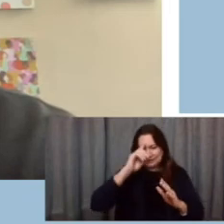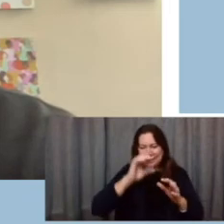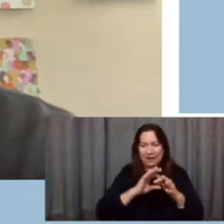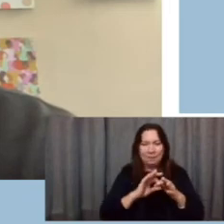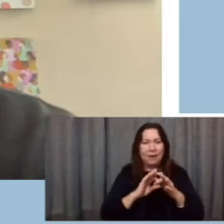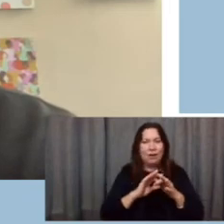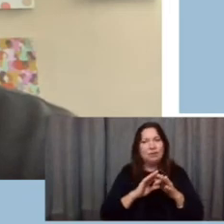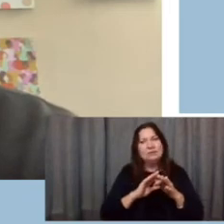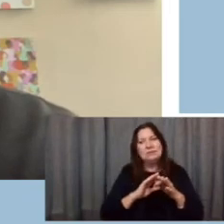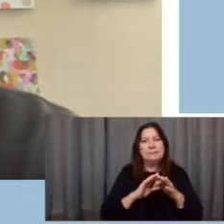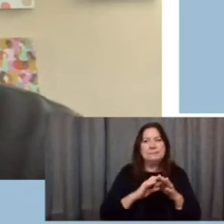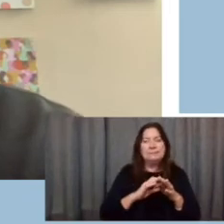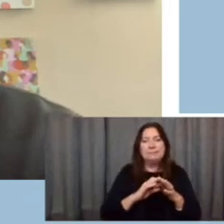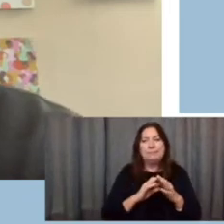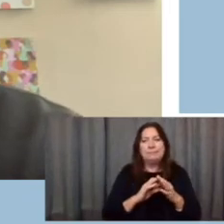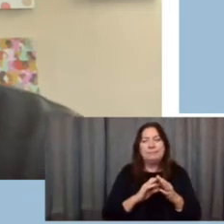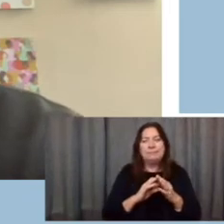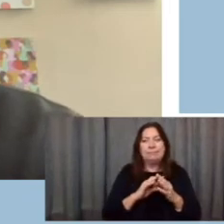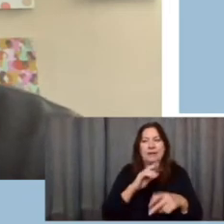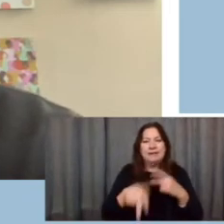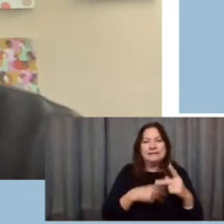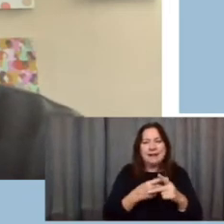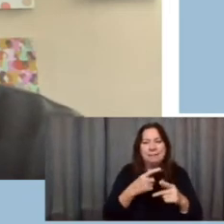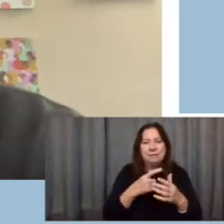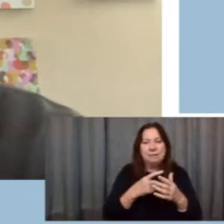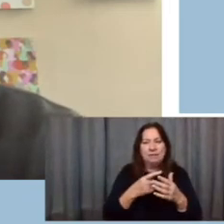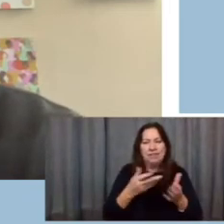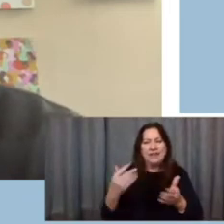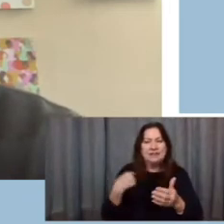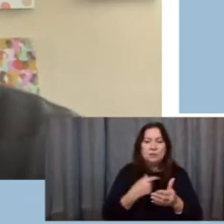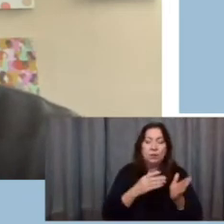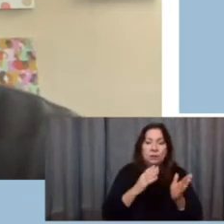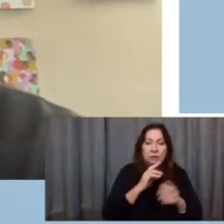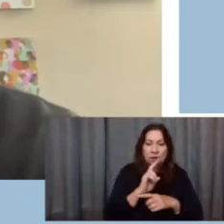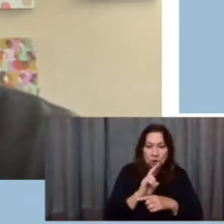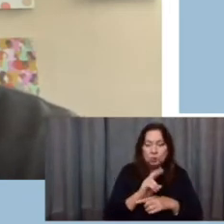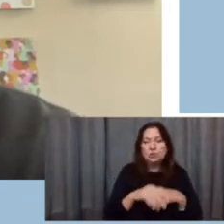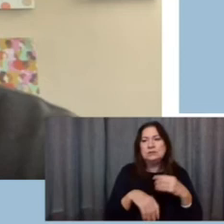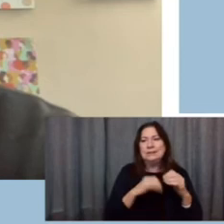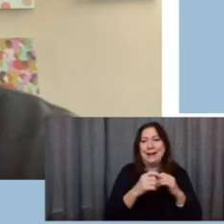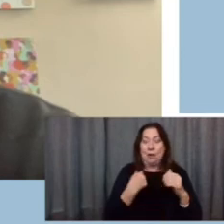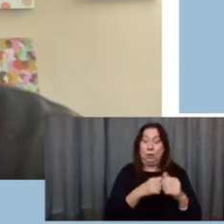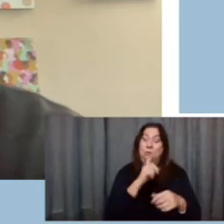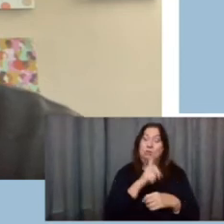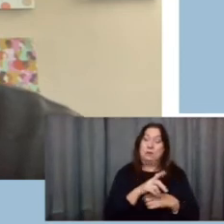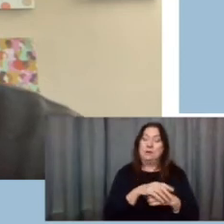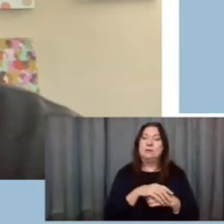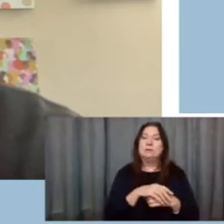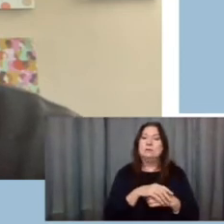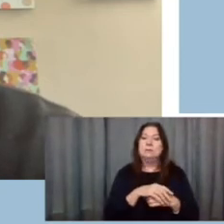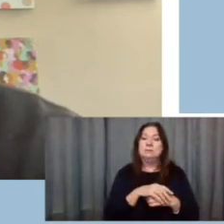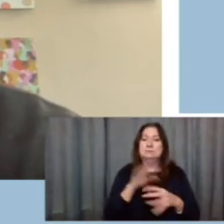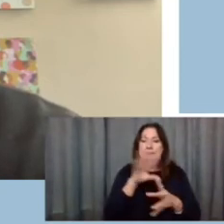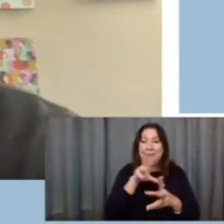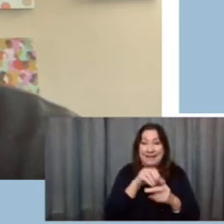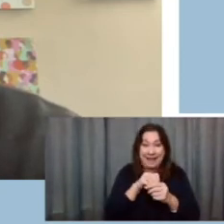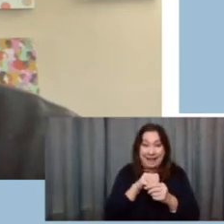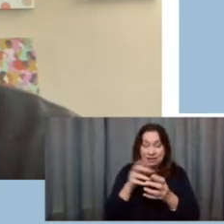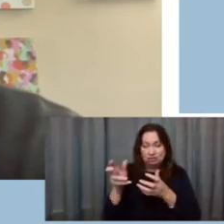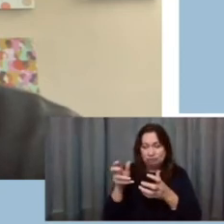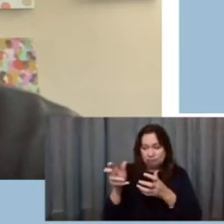of instruments that we use and the way that we actually engage with